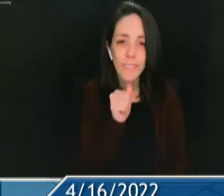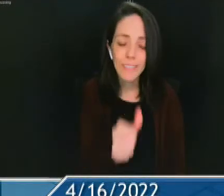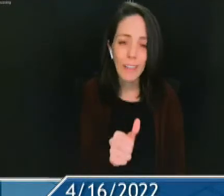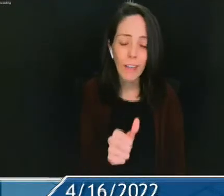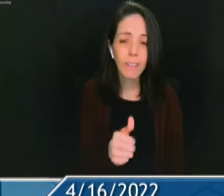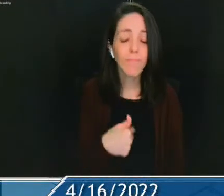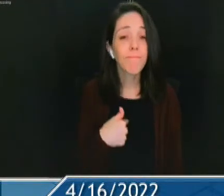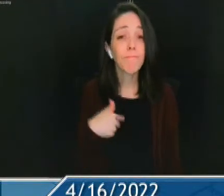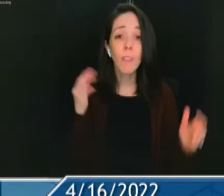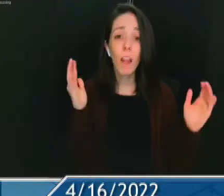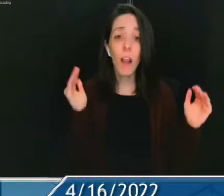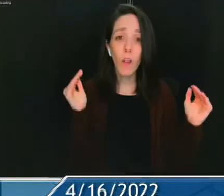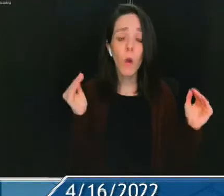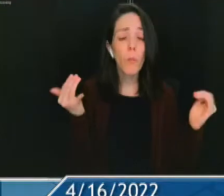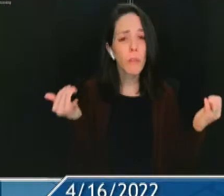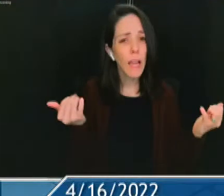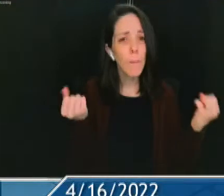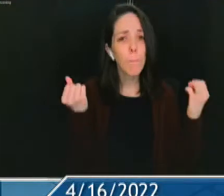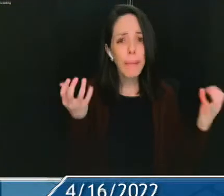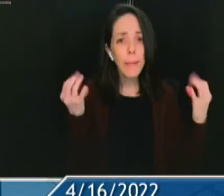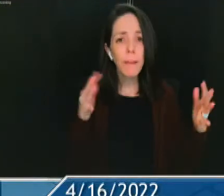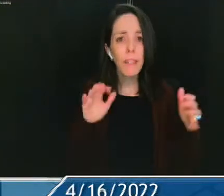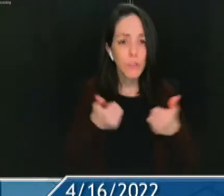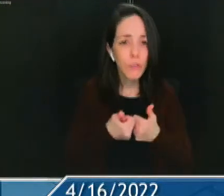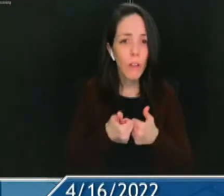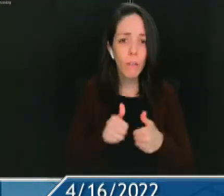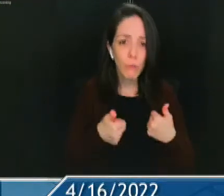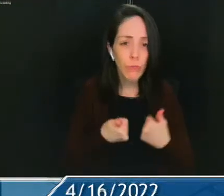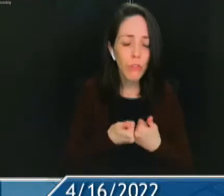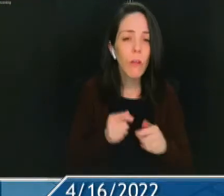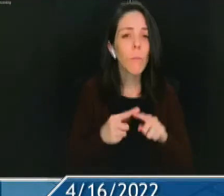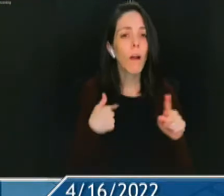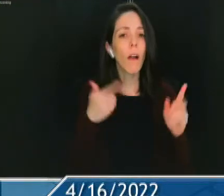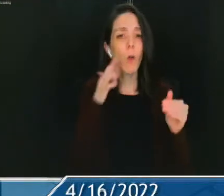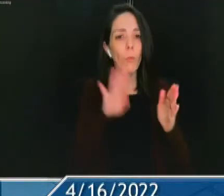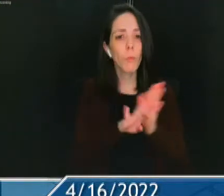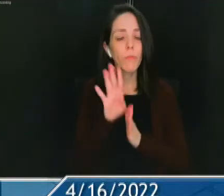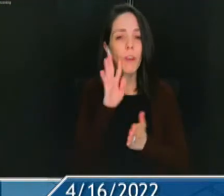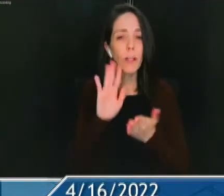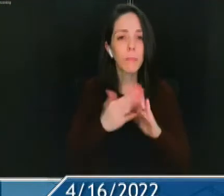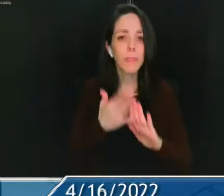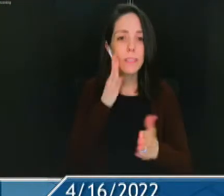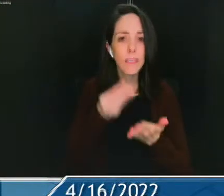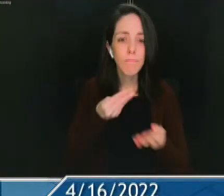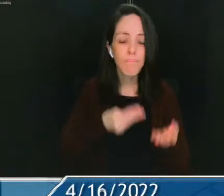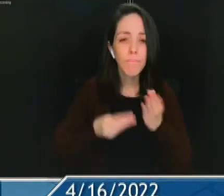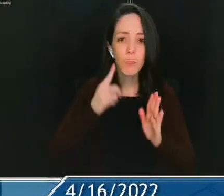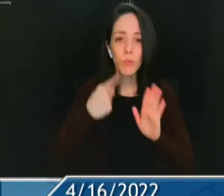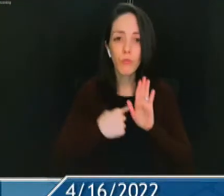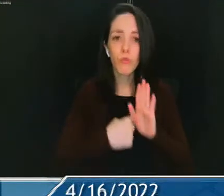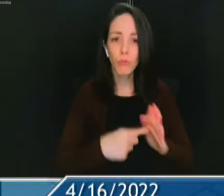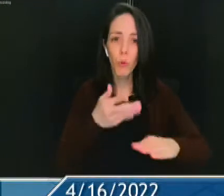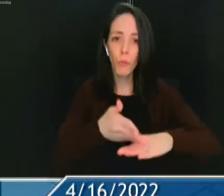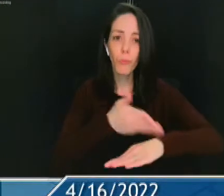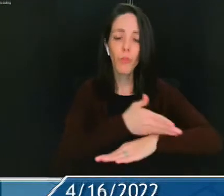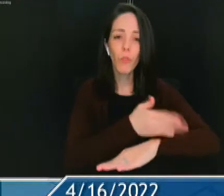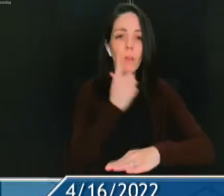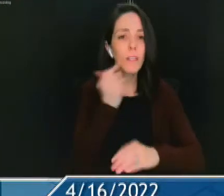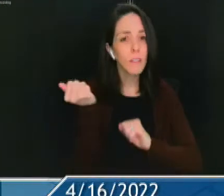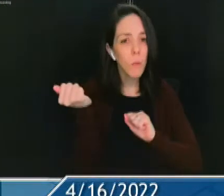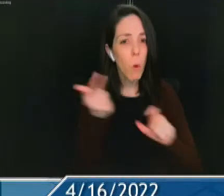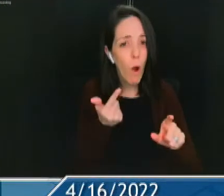multiple challenges for the city, we can produce a city budget that shows movement in many, if not all of these things. In the meantime, I